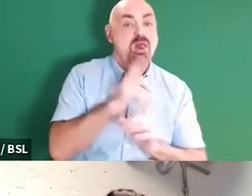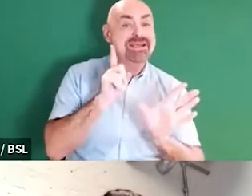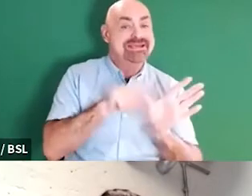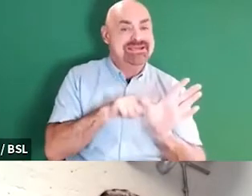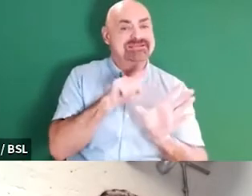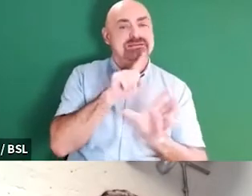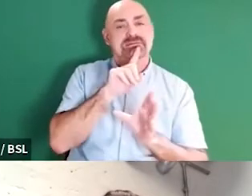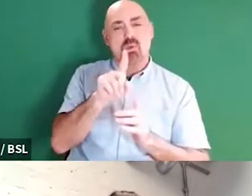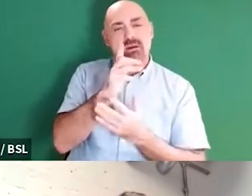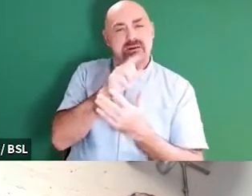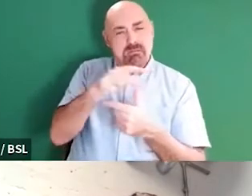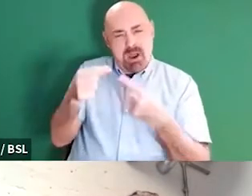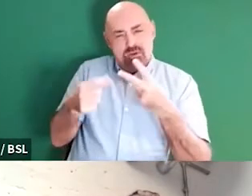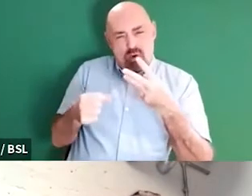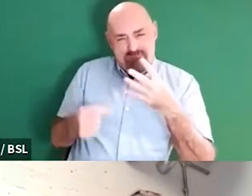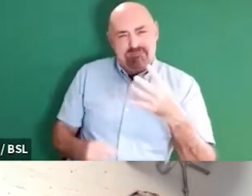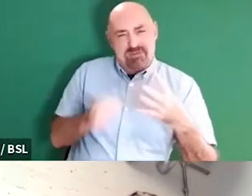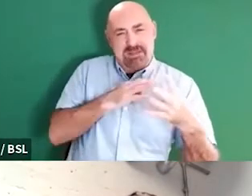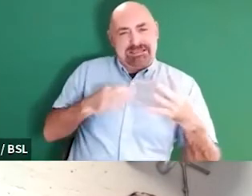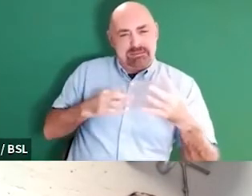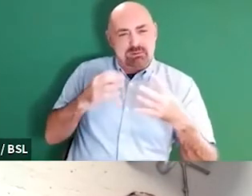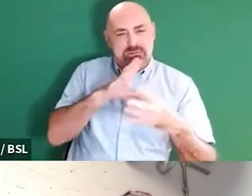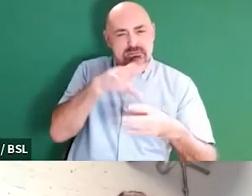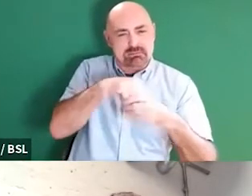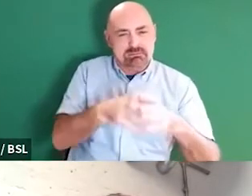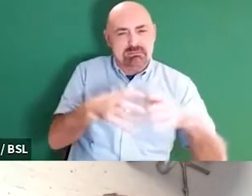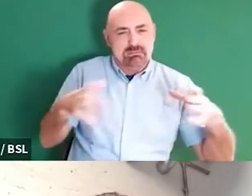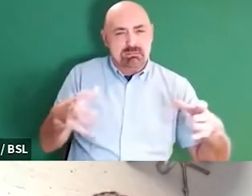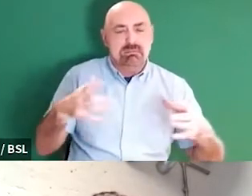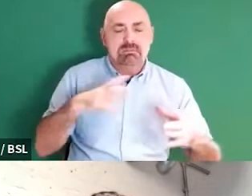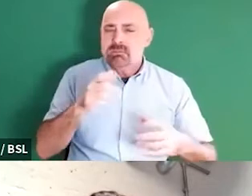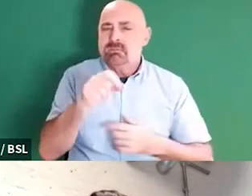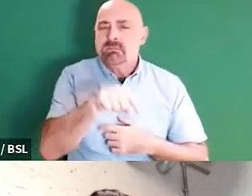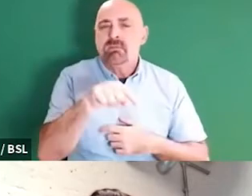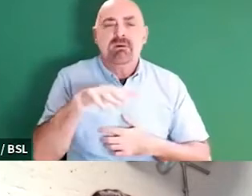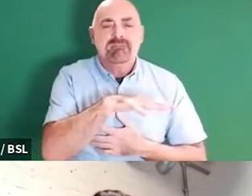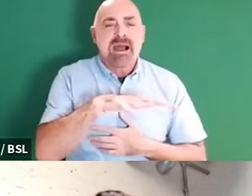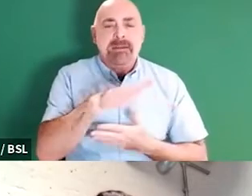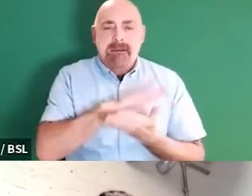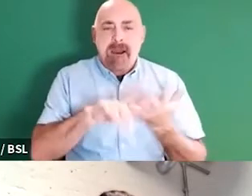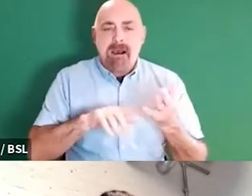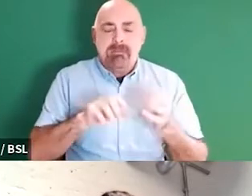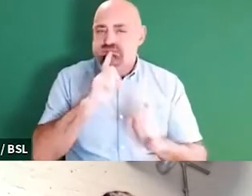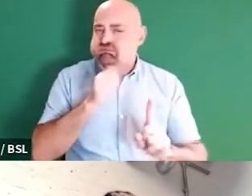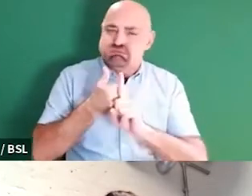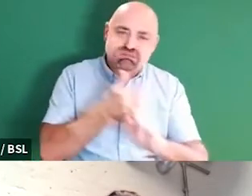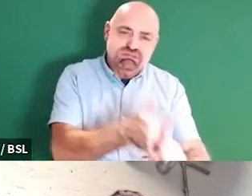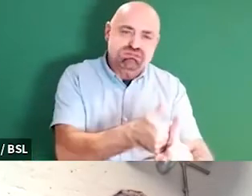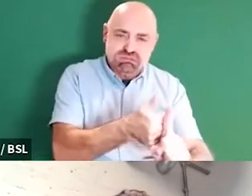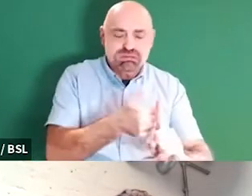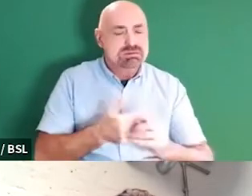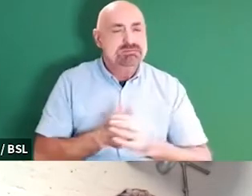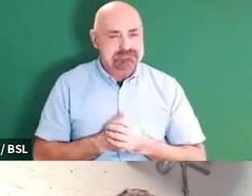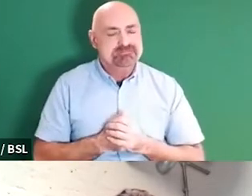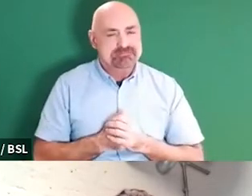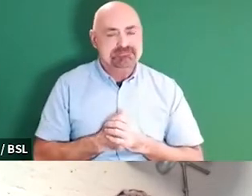clinical division. And we're really committed to the vision of family hubs, as you'll have picked up through the course of today.